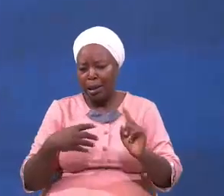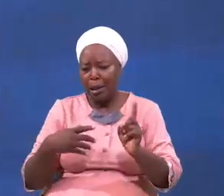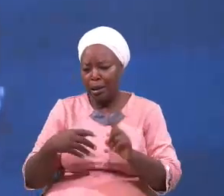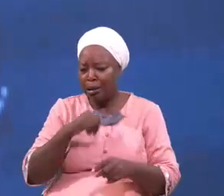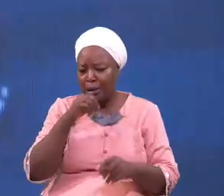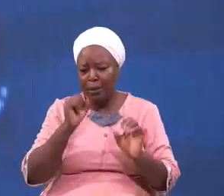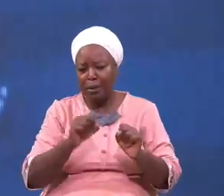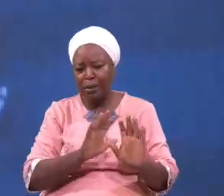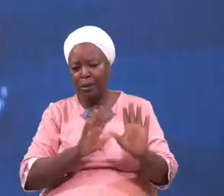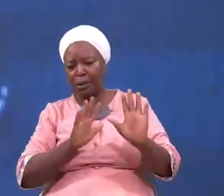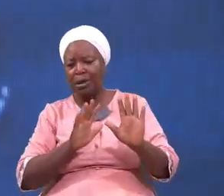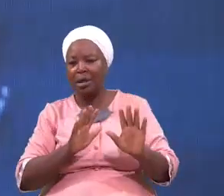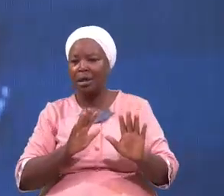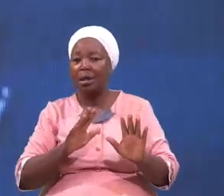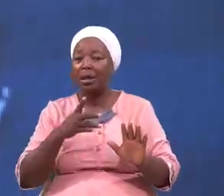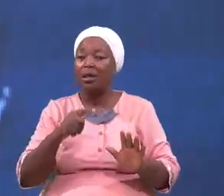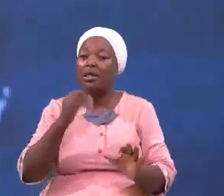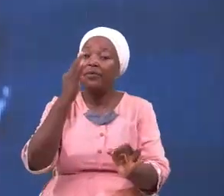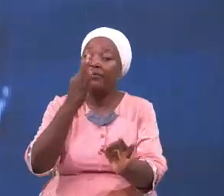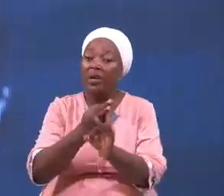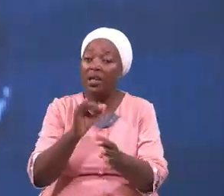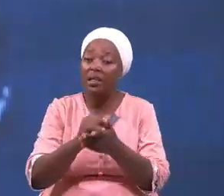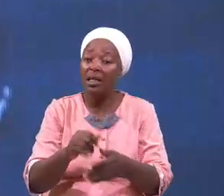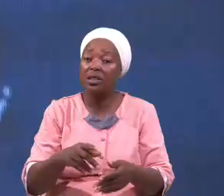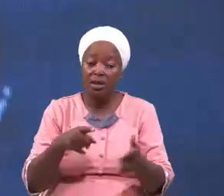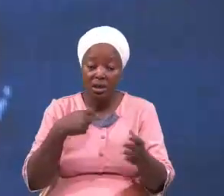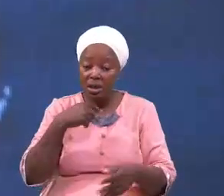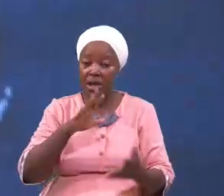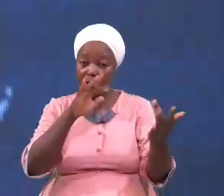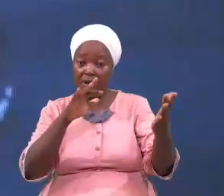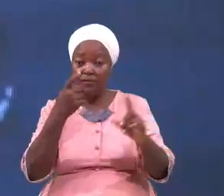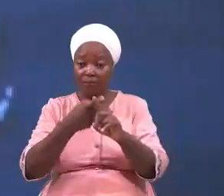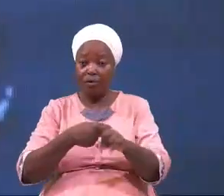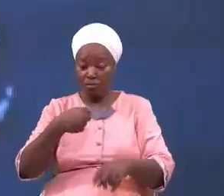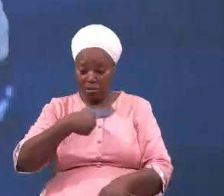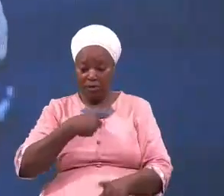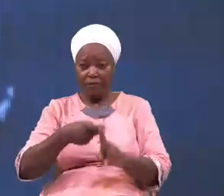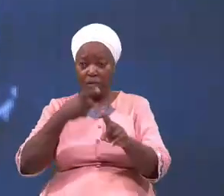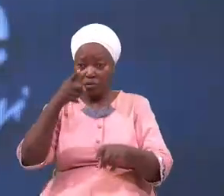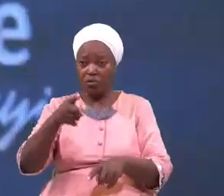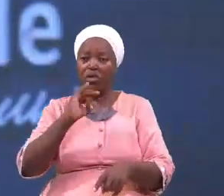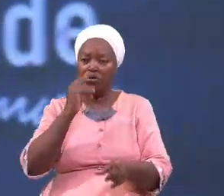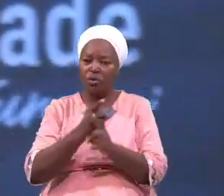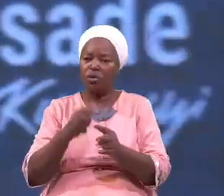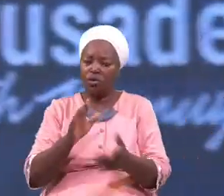The faith that he expects from me, from you, is trust in his power.